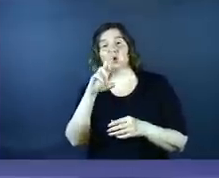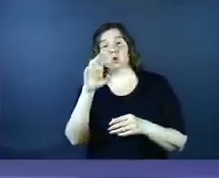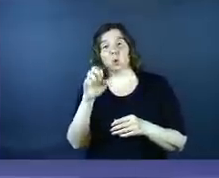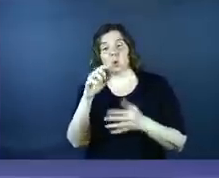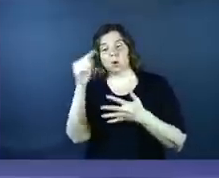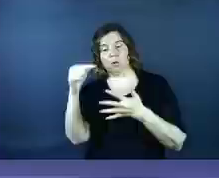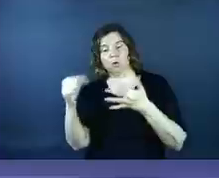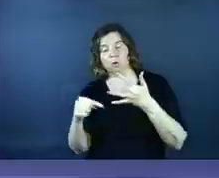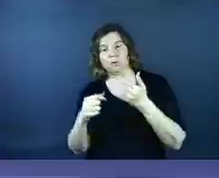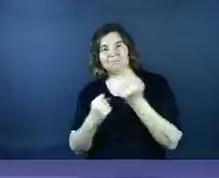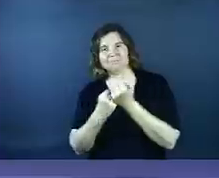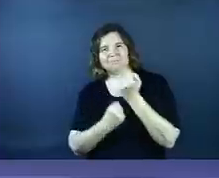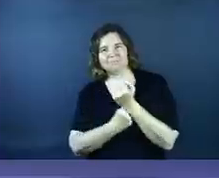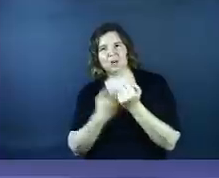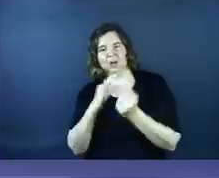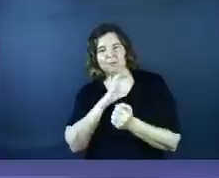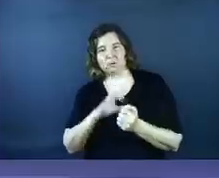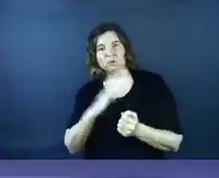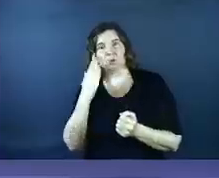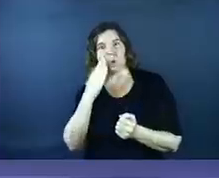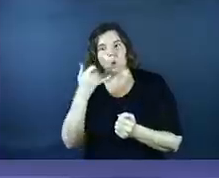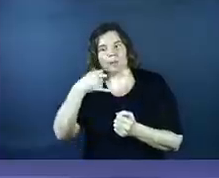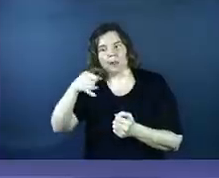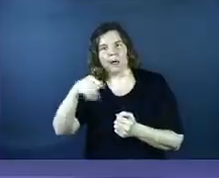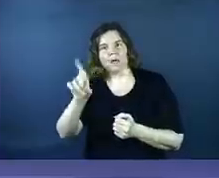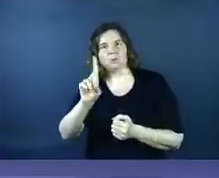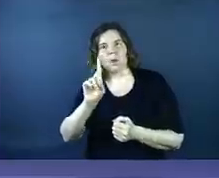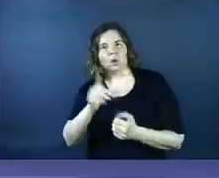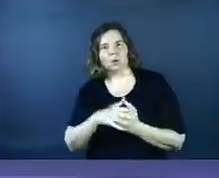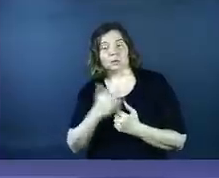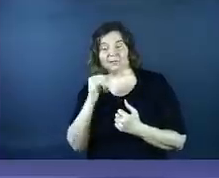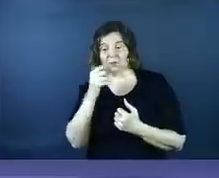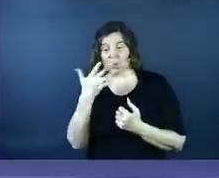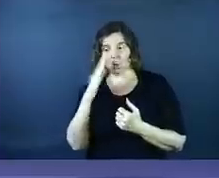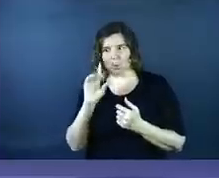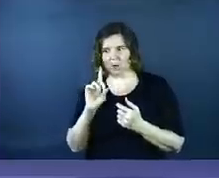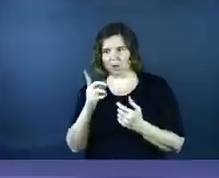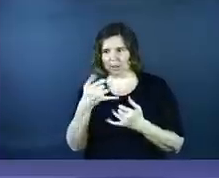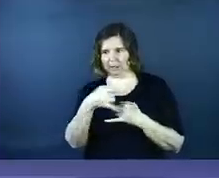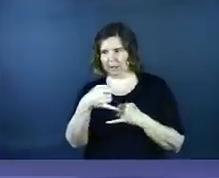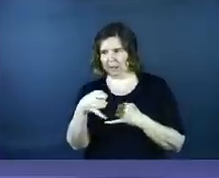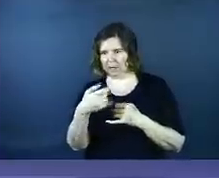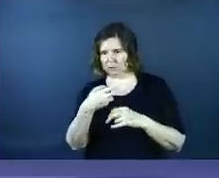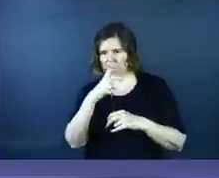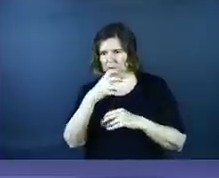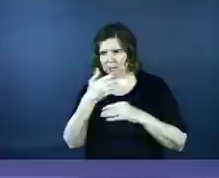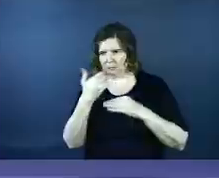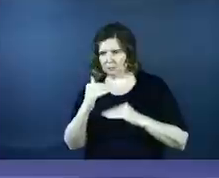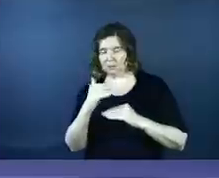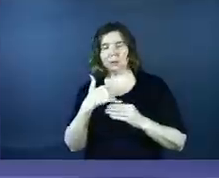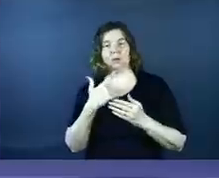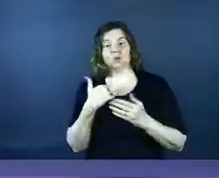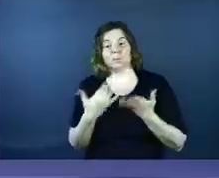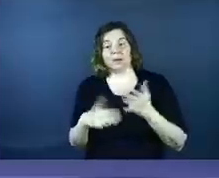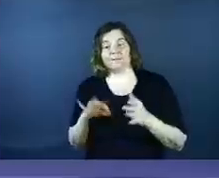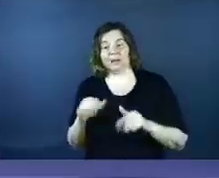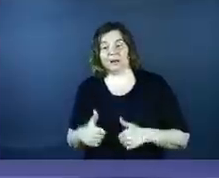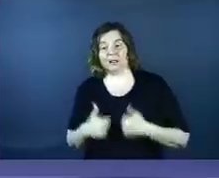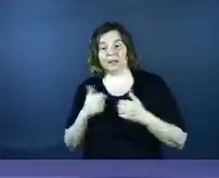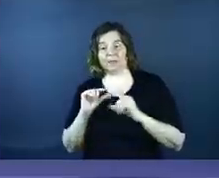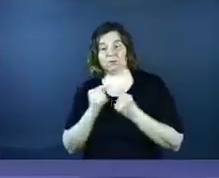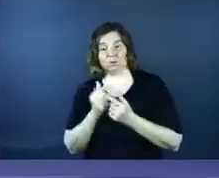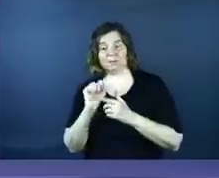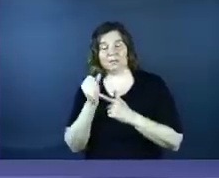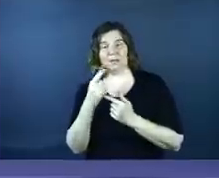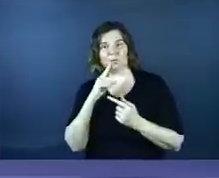that you know where those dividing lines are. Because if you don't know where those dividing lines are, you might find yourself in a life group situation that's